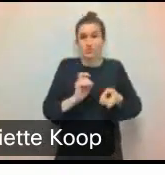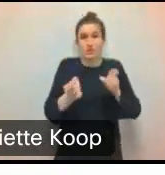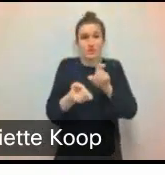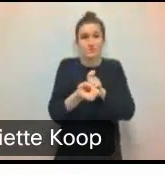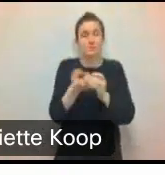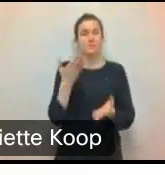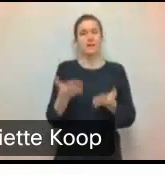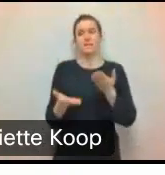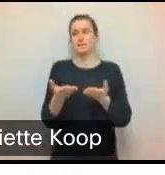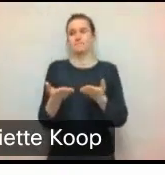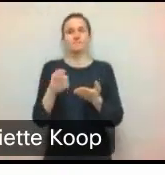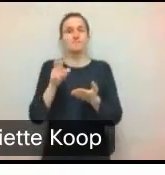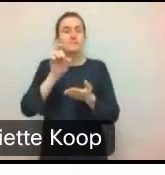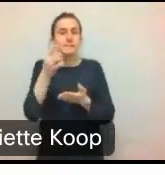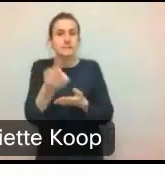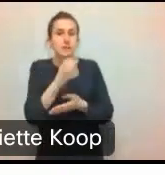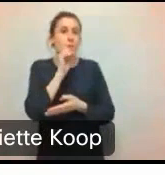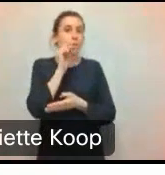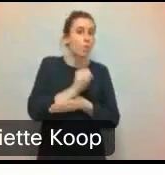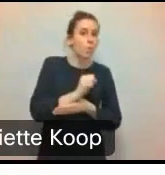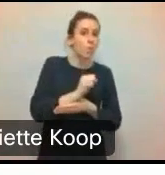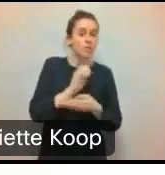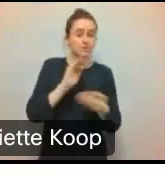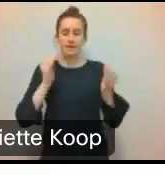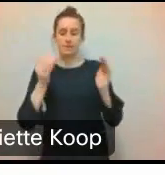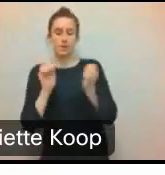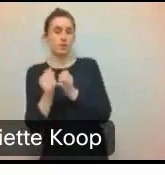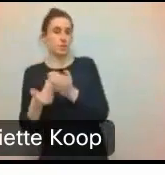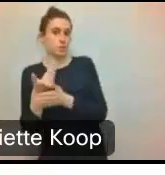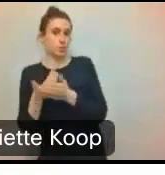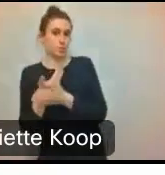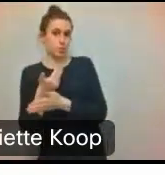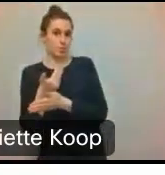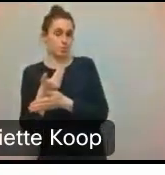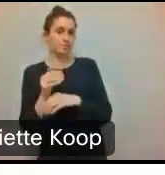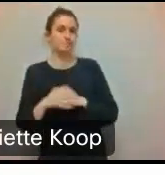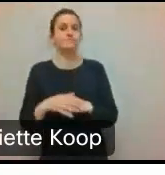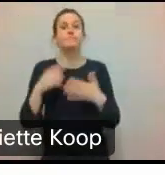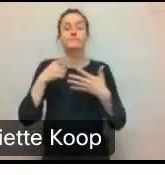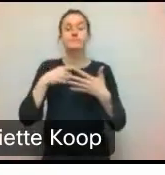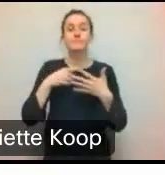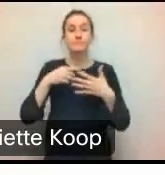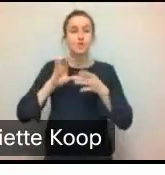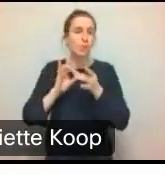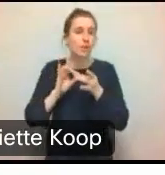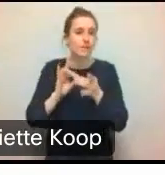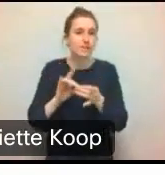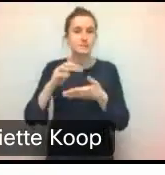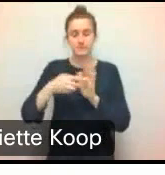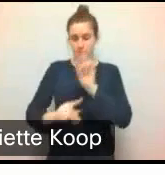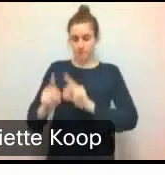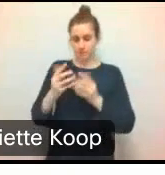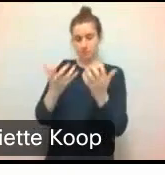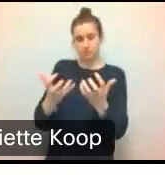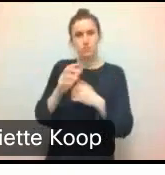something older to compare with new information on the topic. Relevance speaks to the audience, of course. Who is the source